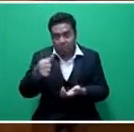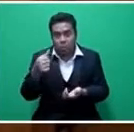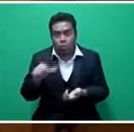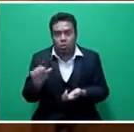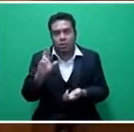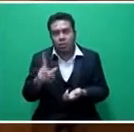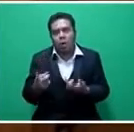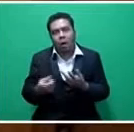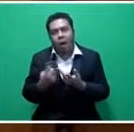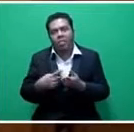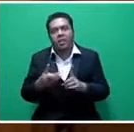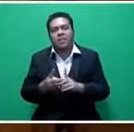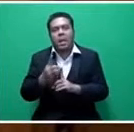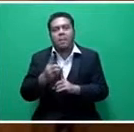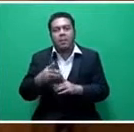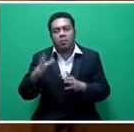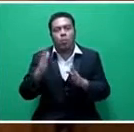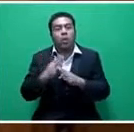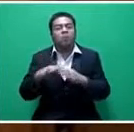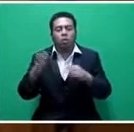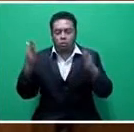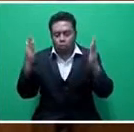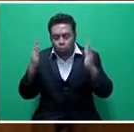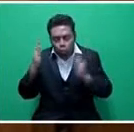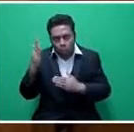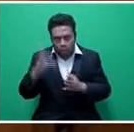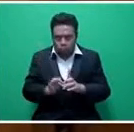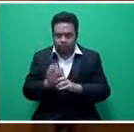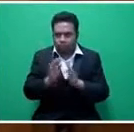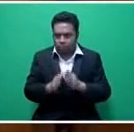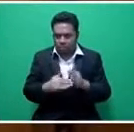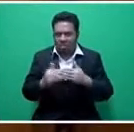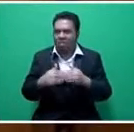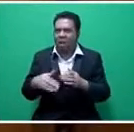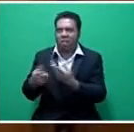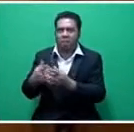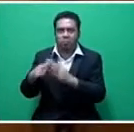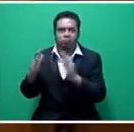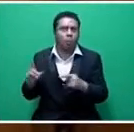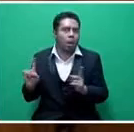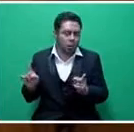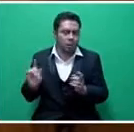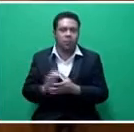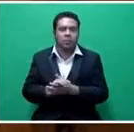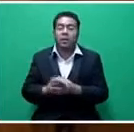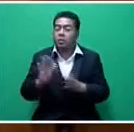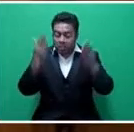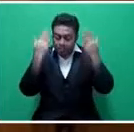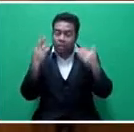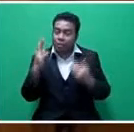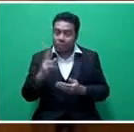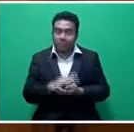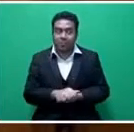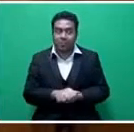utilized for other development works within the school. So we also accommodate that. Mr. Speaker,